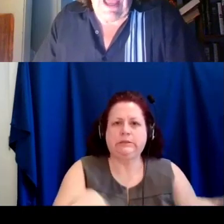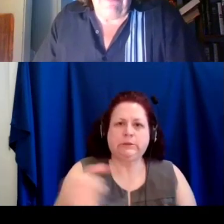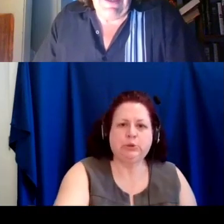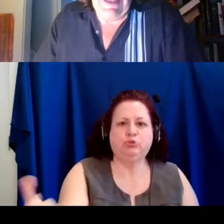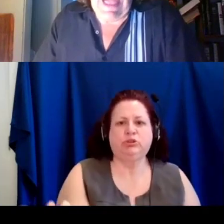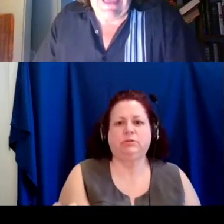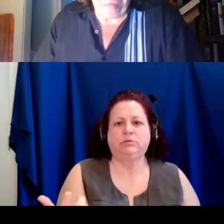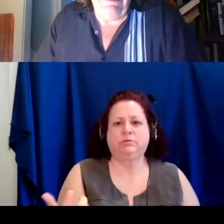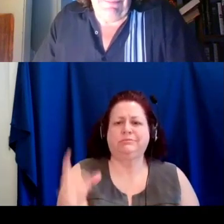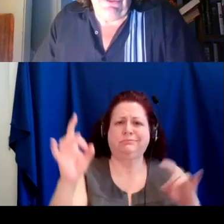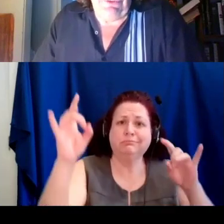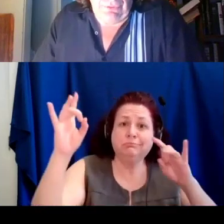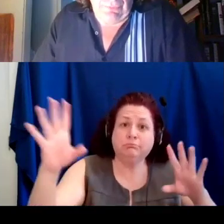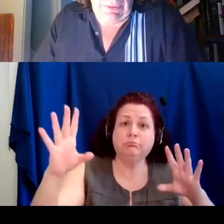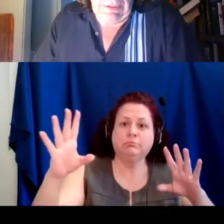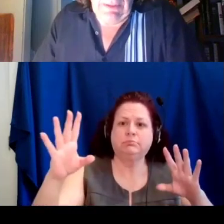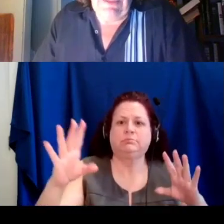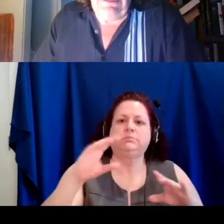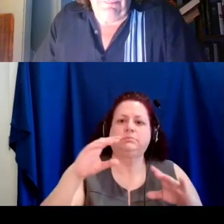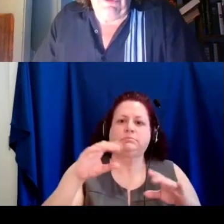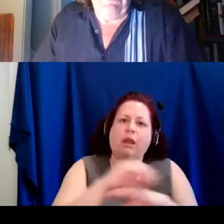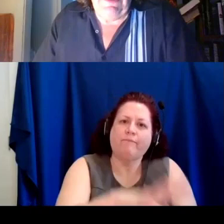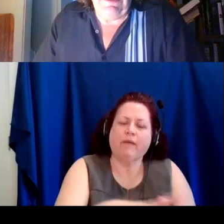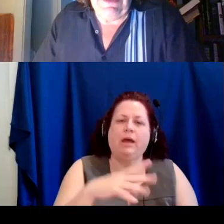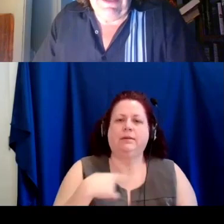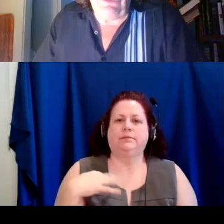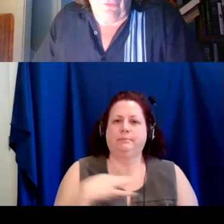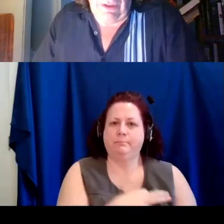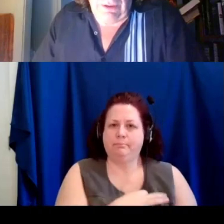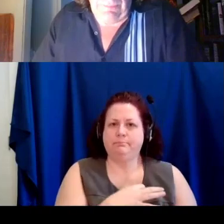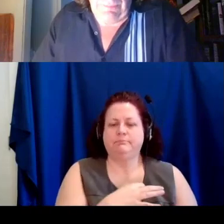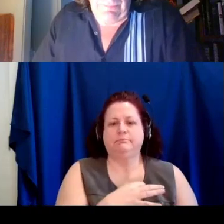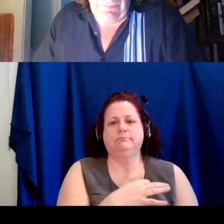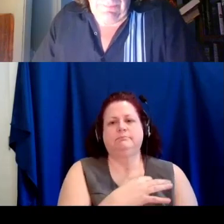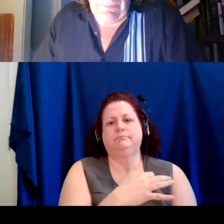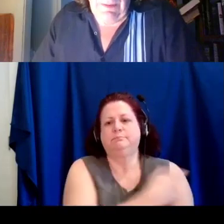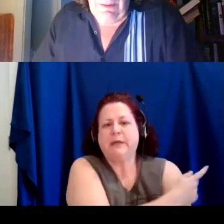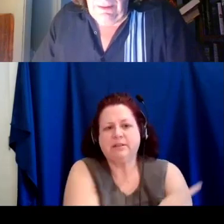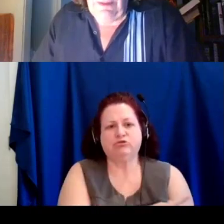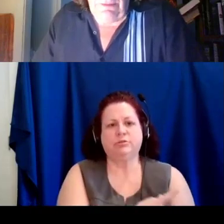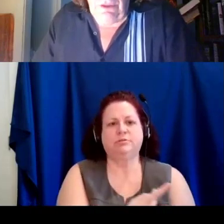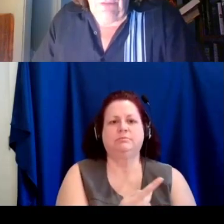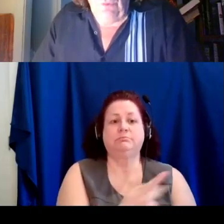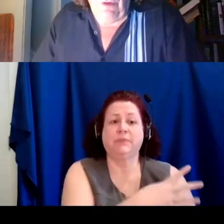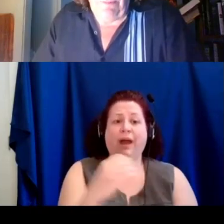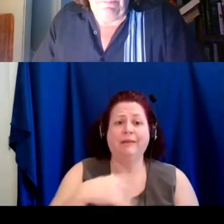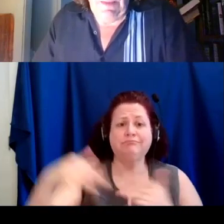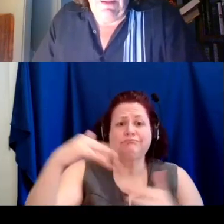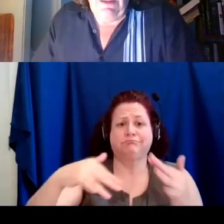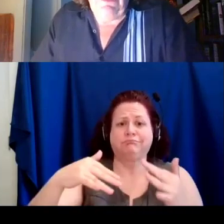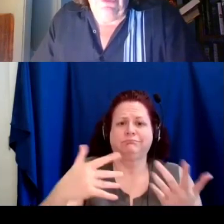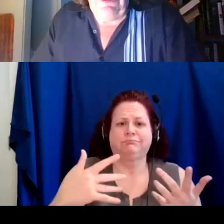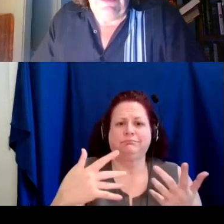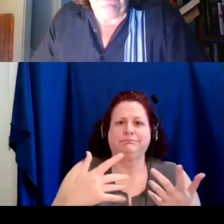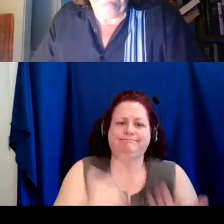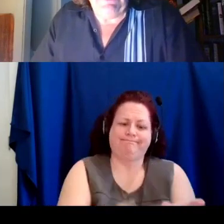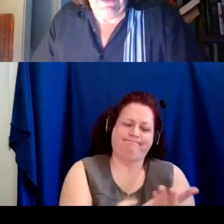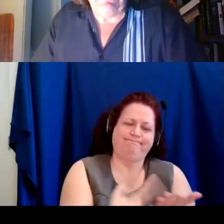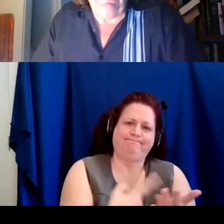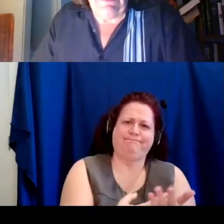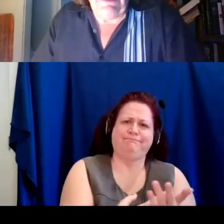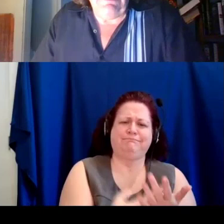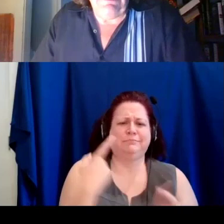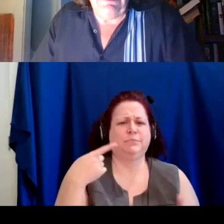patient, staff, and the milieu. Debriefing is critical. And you can move on. So the